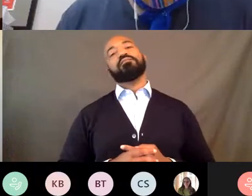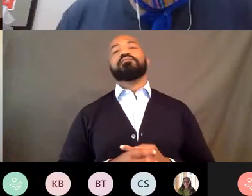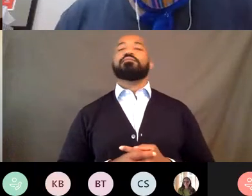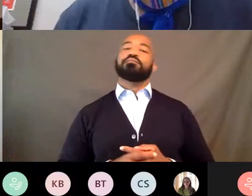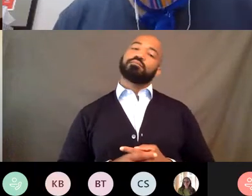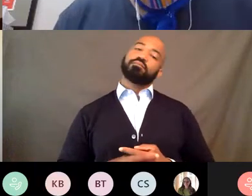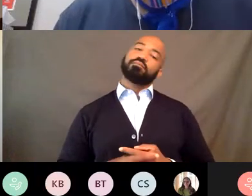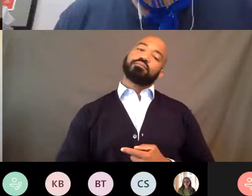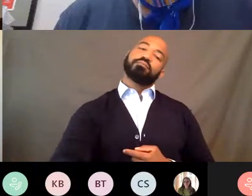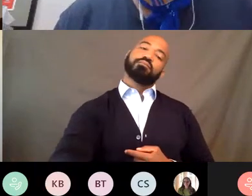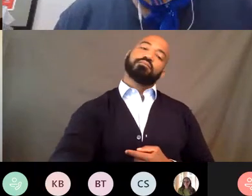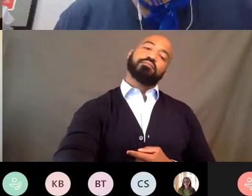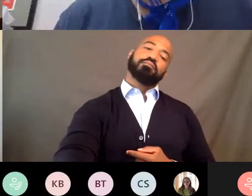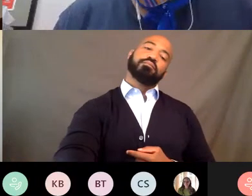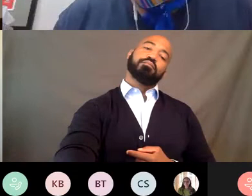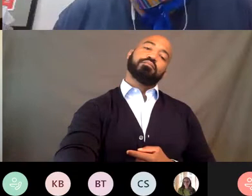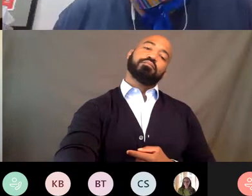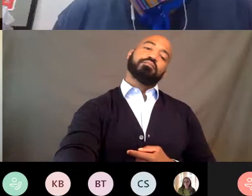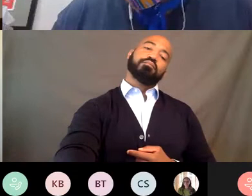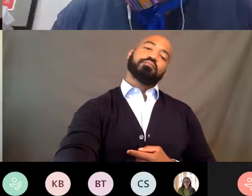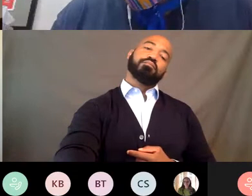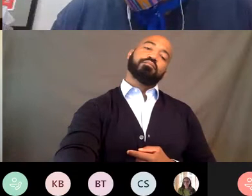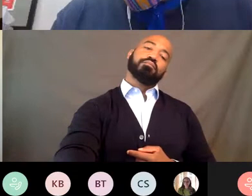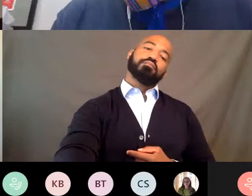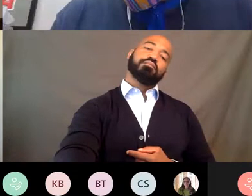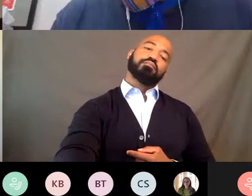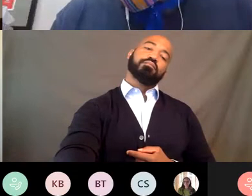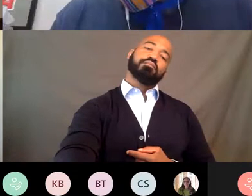Yeah, thank you. Hold on.